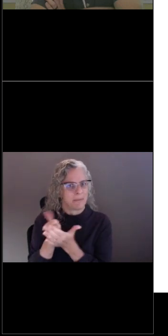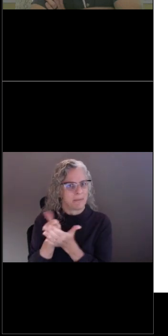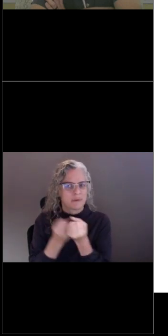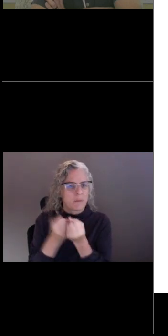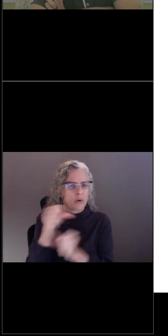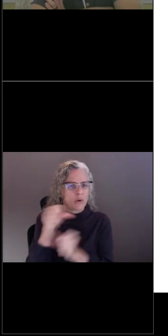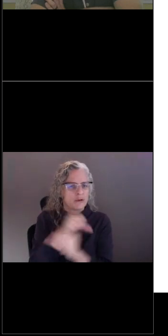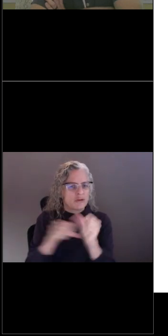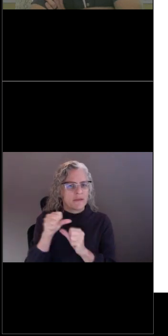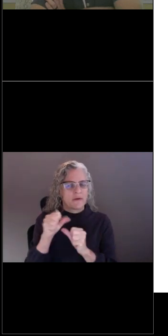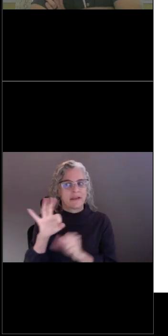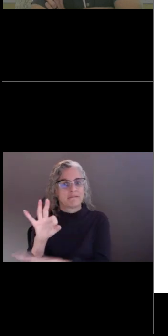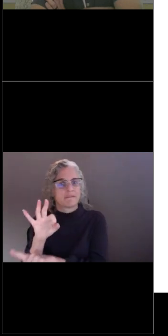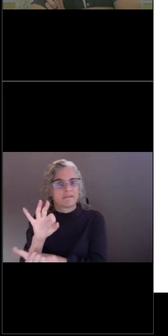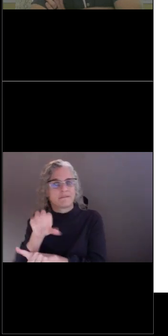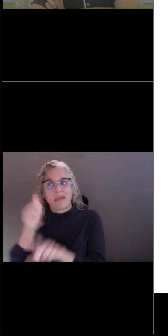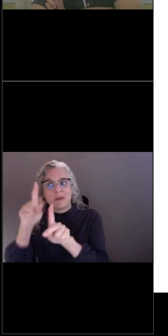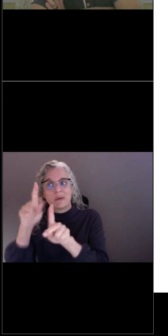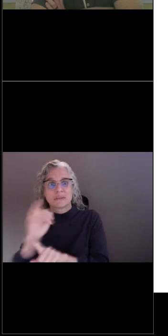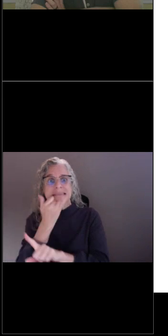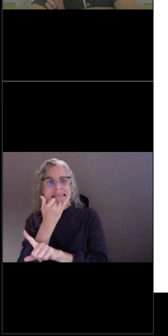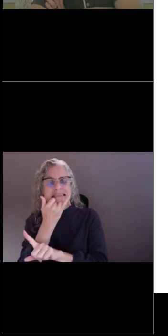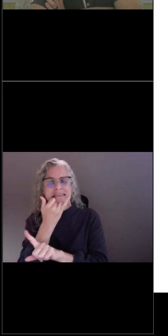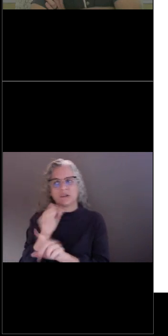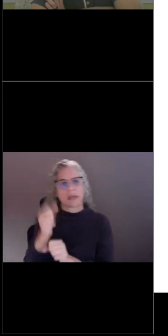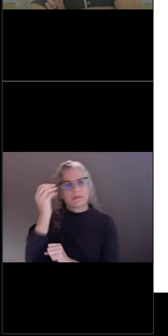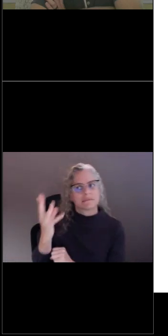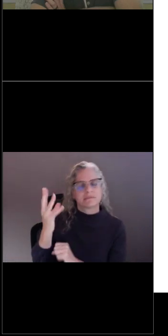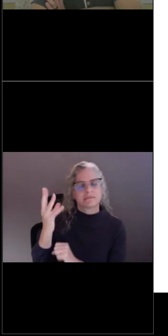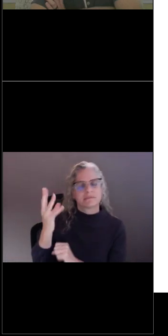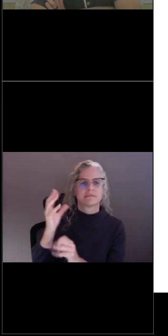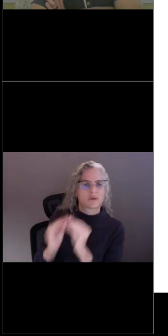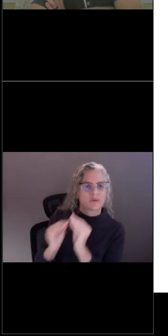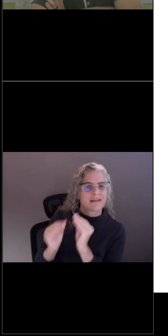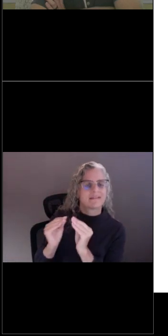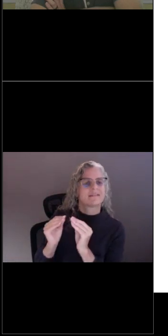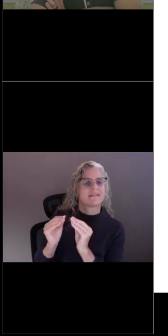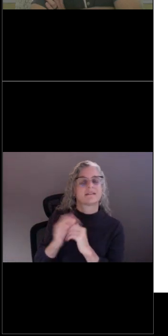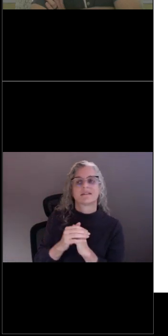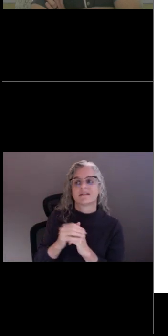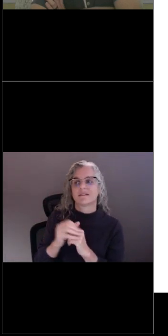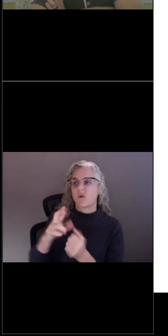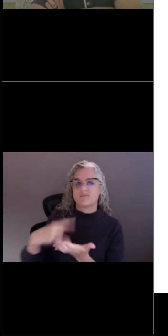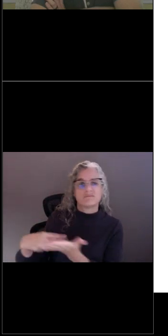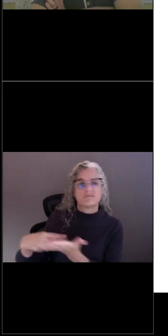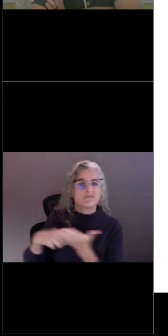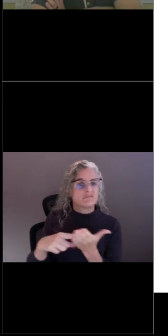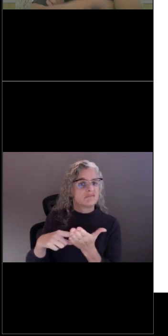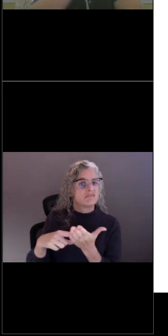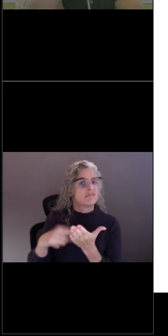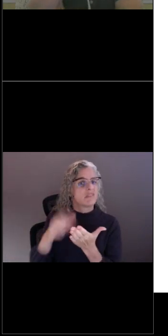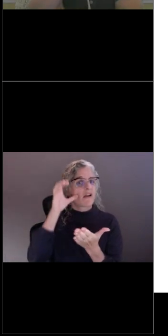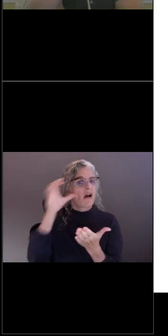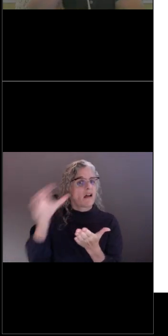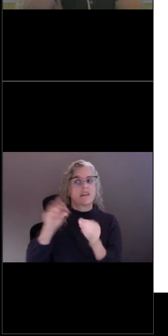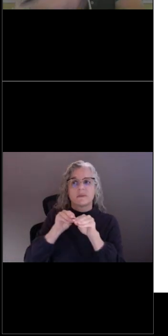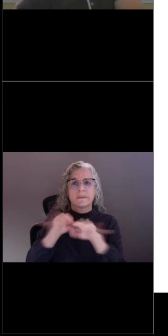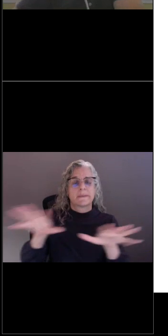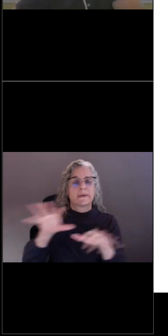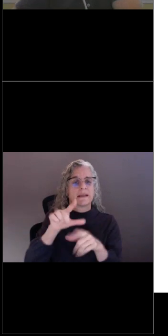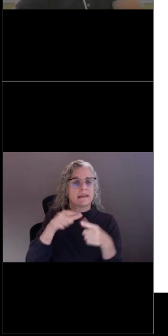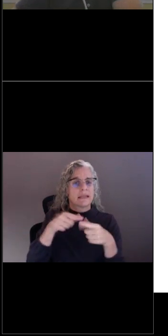make a mistake, or generally just informing them about these very issues and kind of spreading the word within linguistics or within